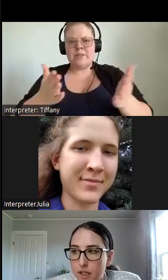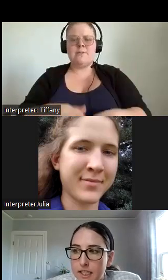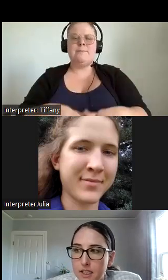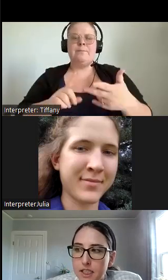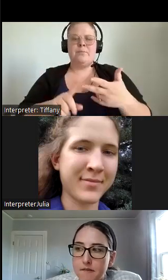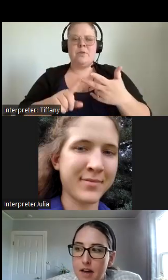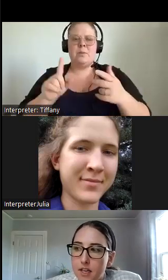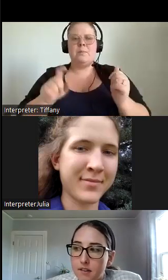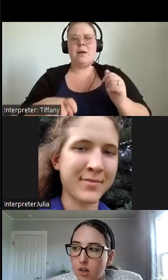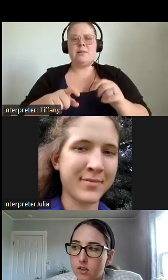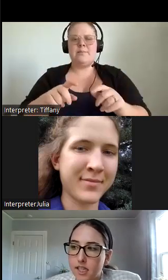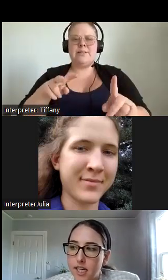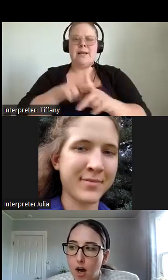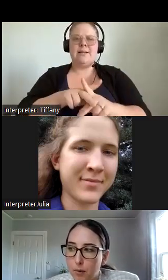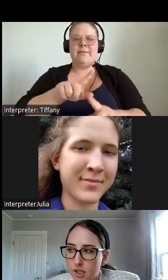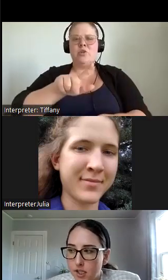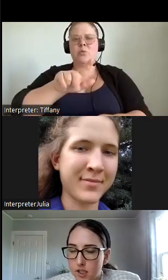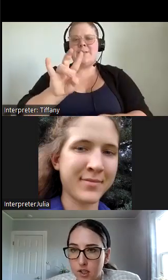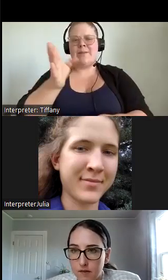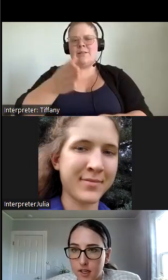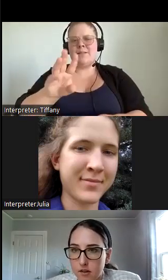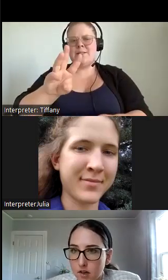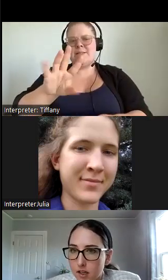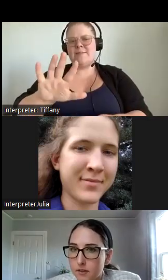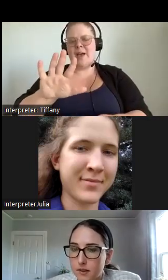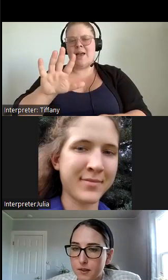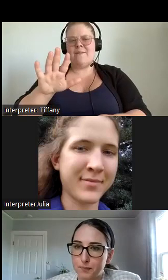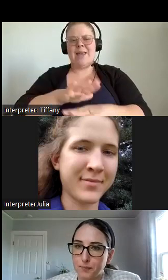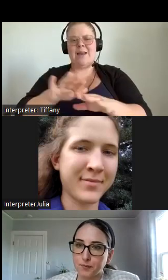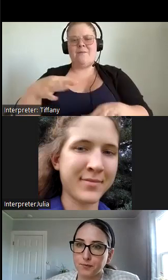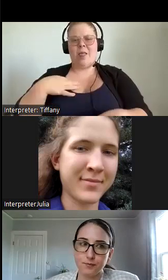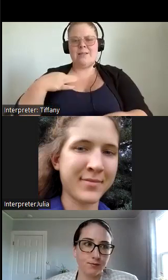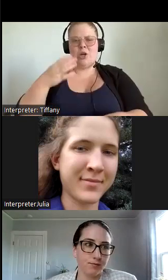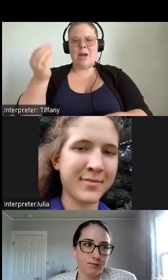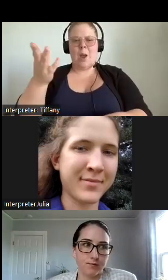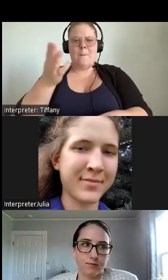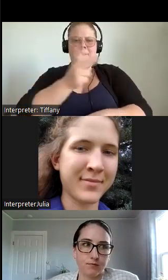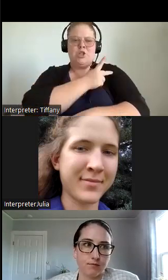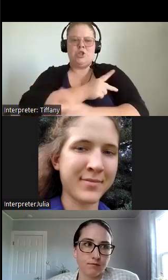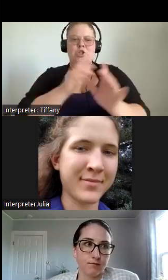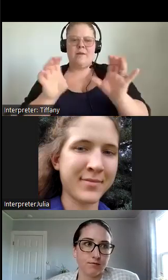for 2765 involuntary outpatient certifications.